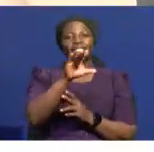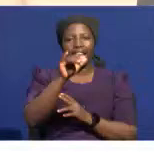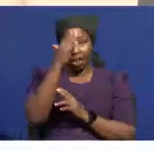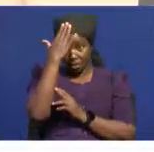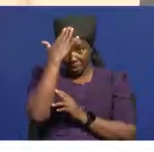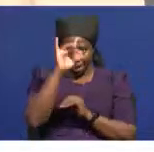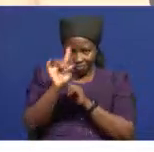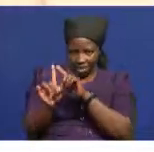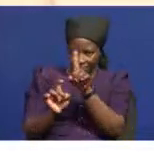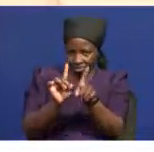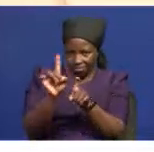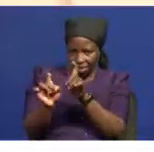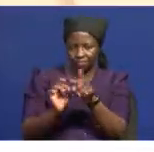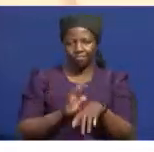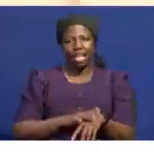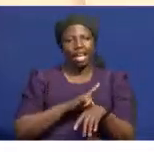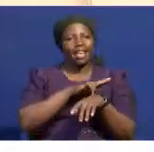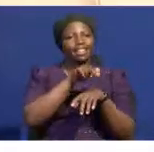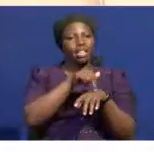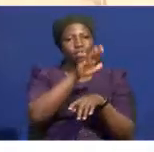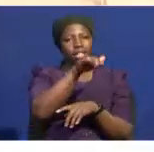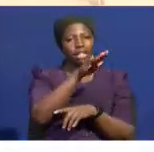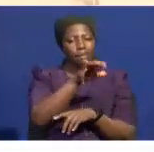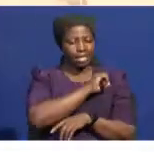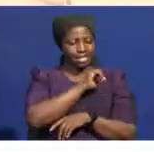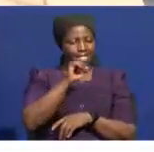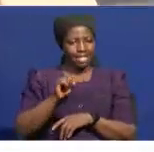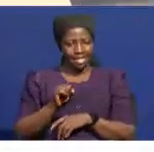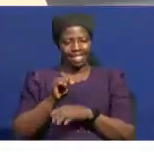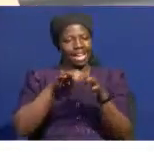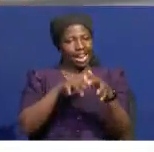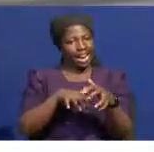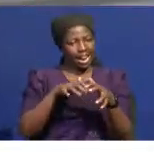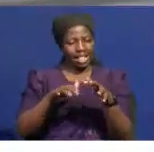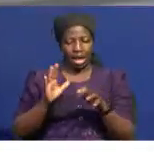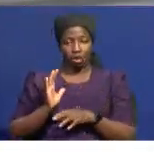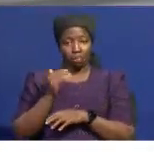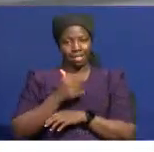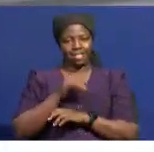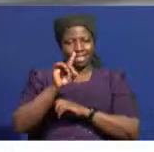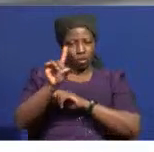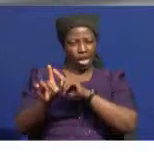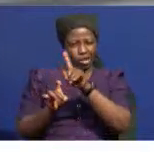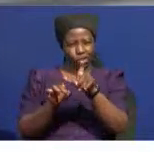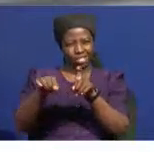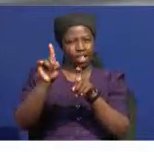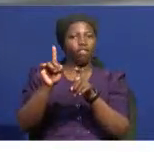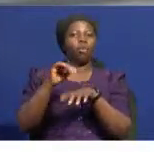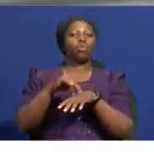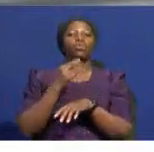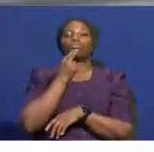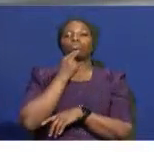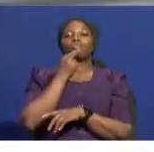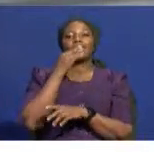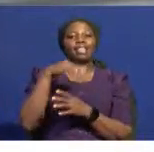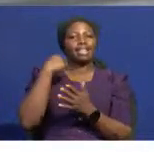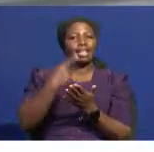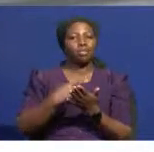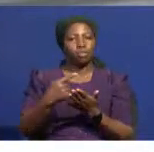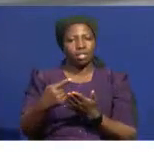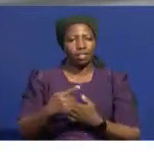the National Assembly and Senate Agriculture Committees on Tuesday next week. Bishop Kiwashira, Legends